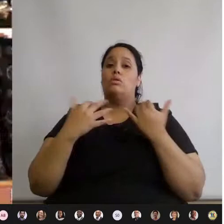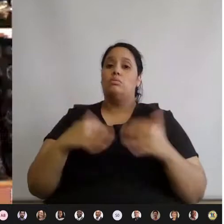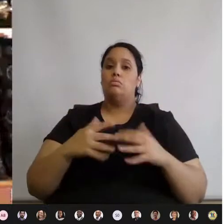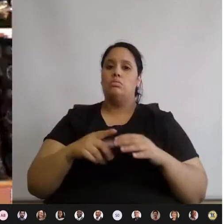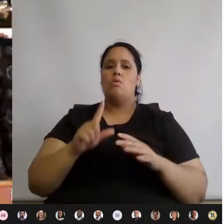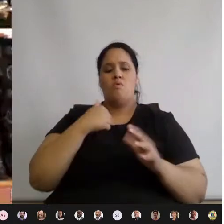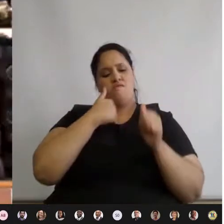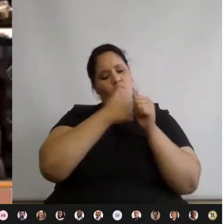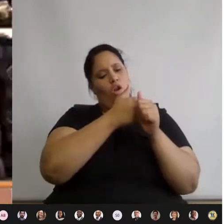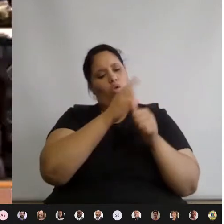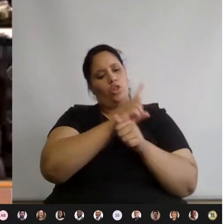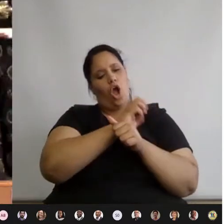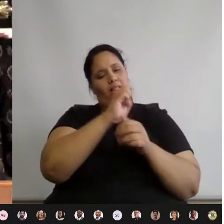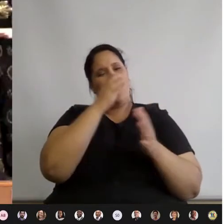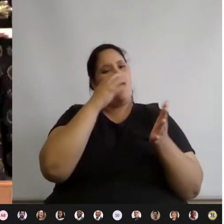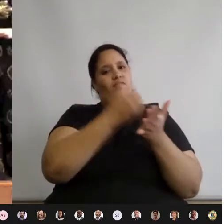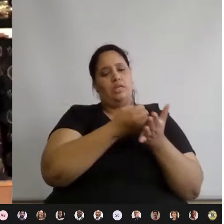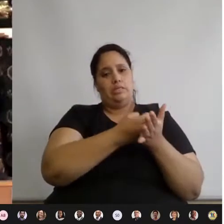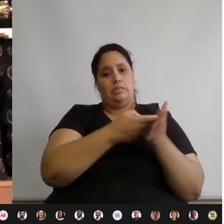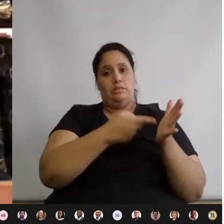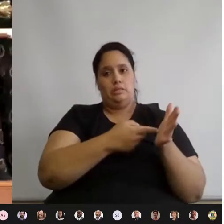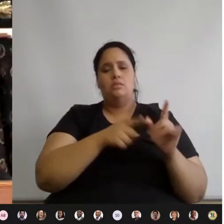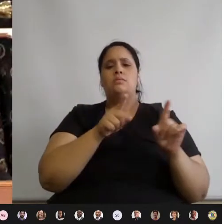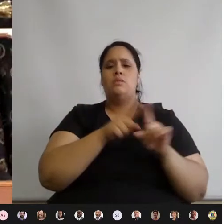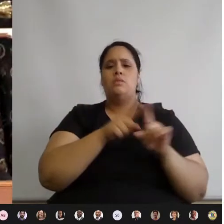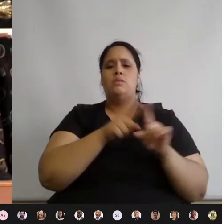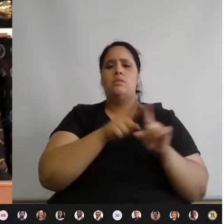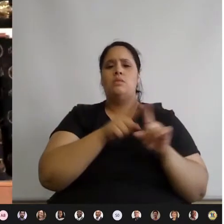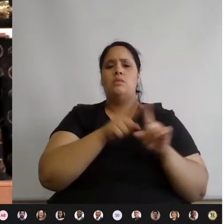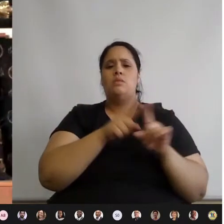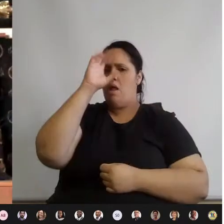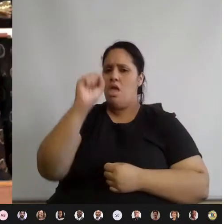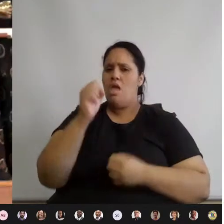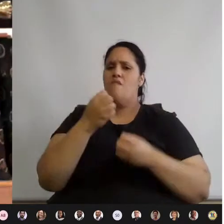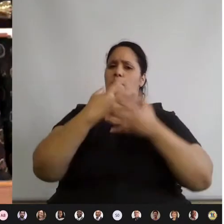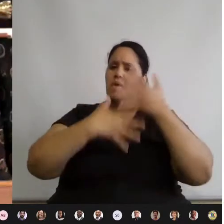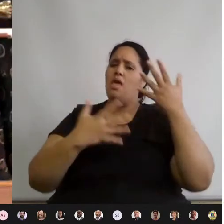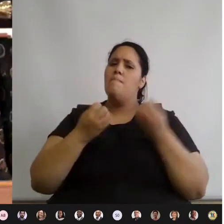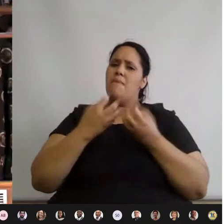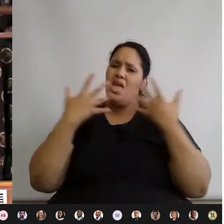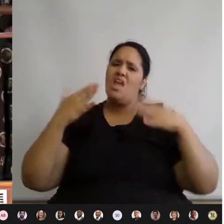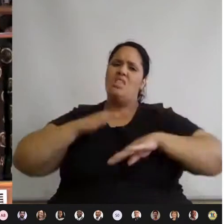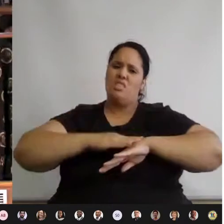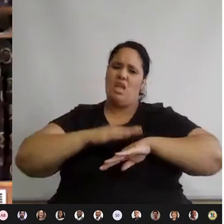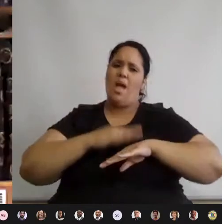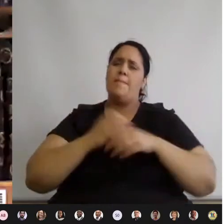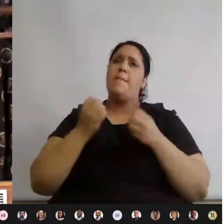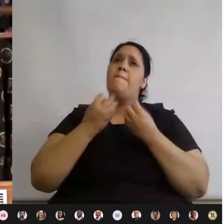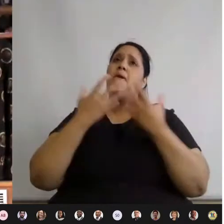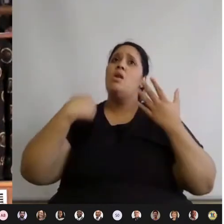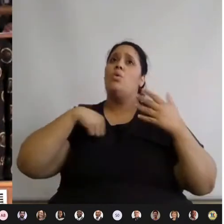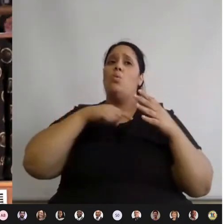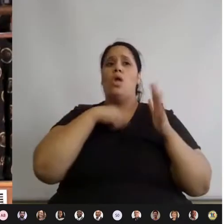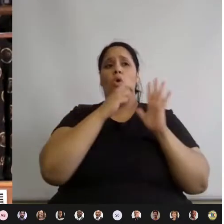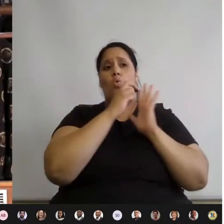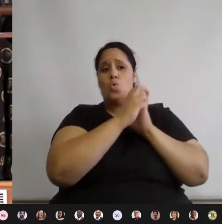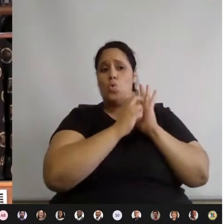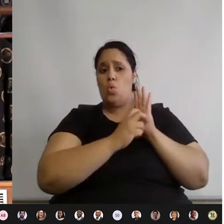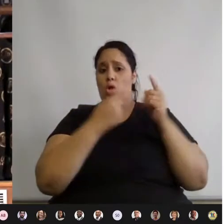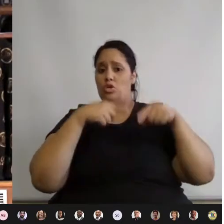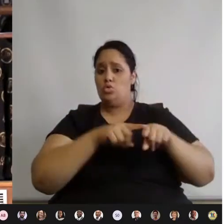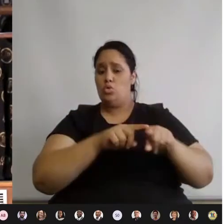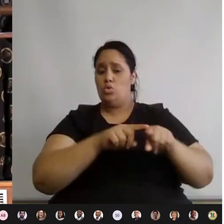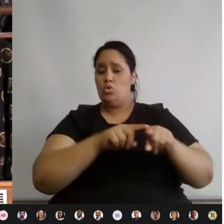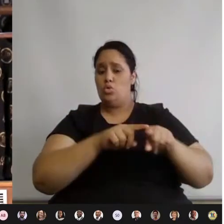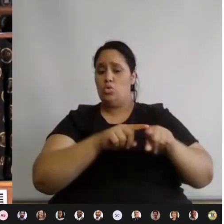I also firmly believe, and I've said a number of times, that a number of our regulations during this COVID-19 pandemic